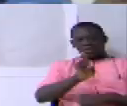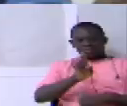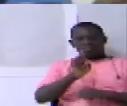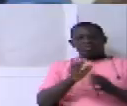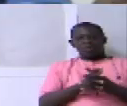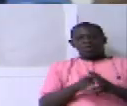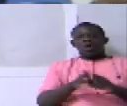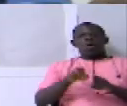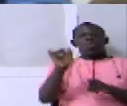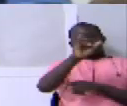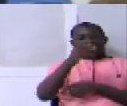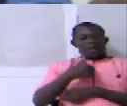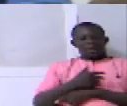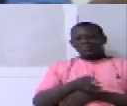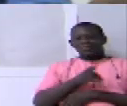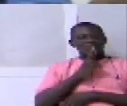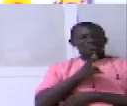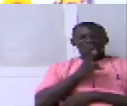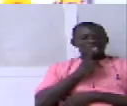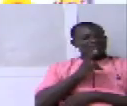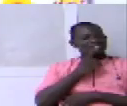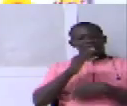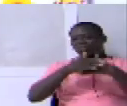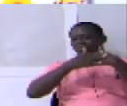Which I regretted much.